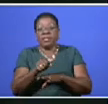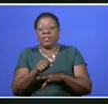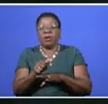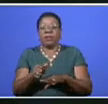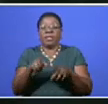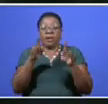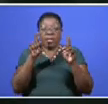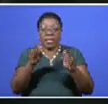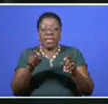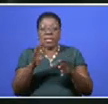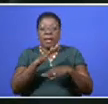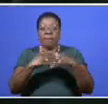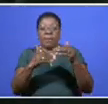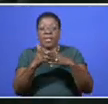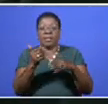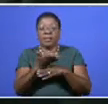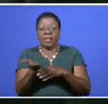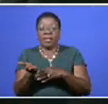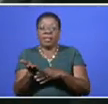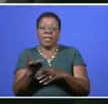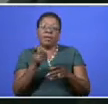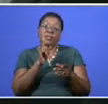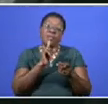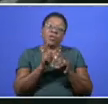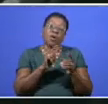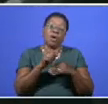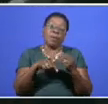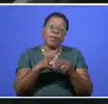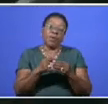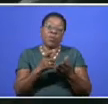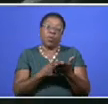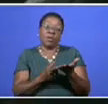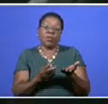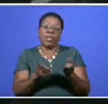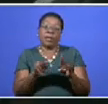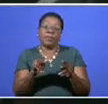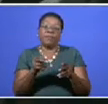execution. The group also addressed a time frame for future tendering of construction work.